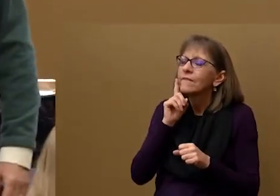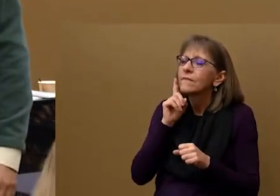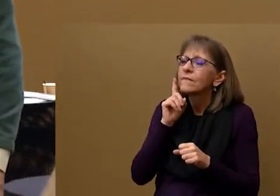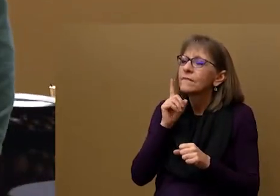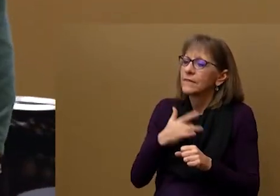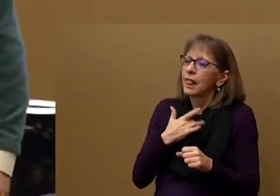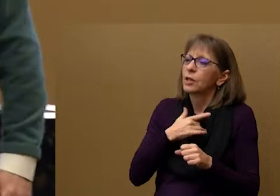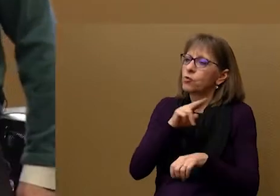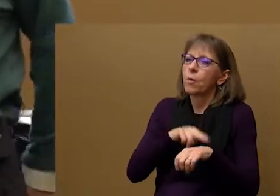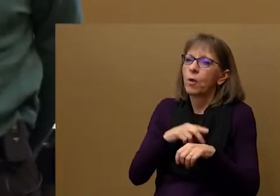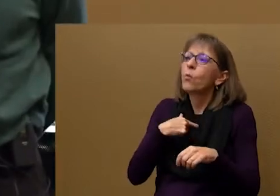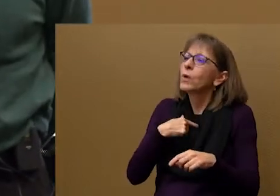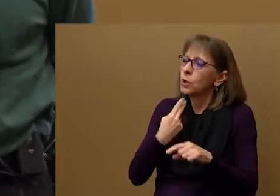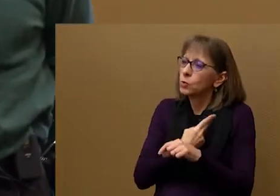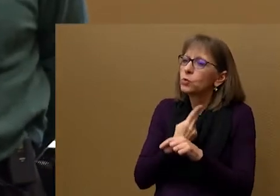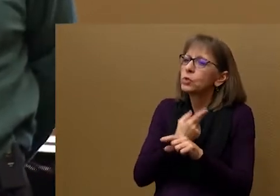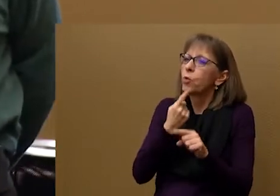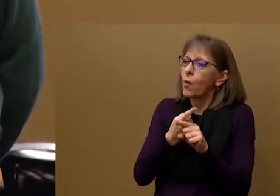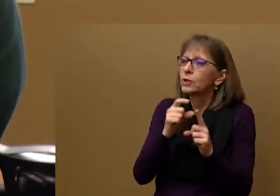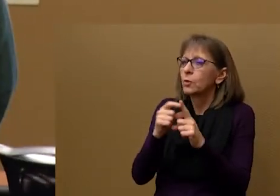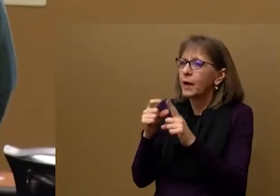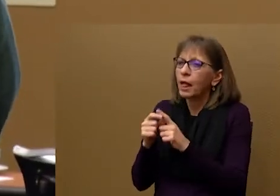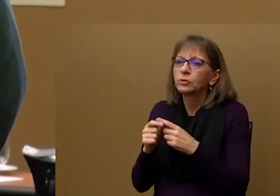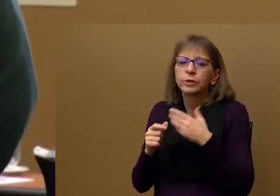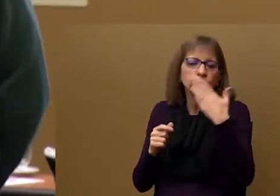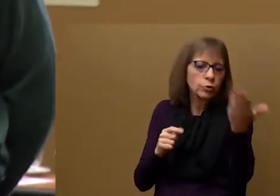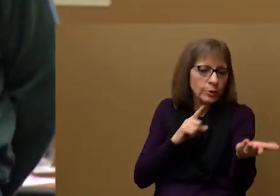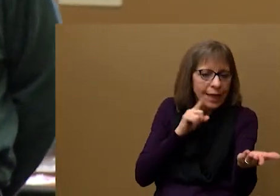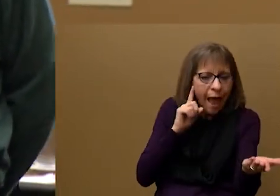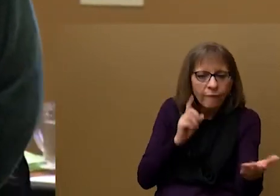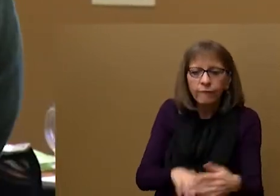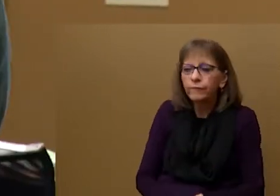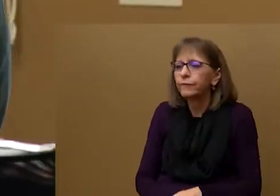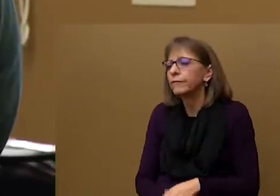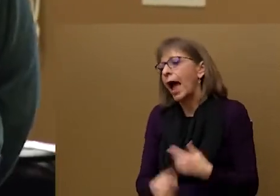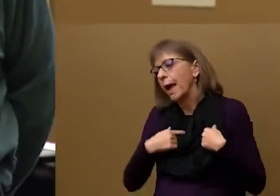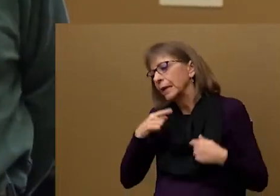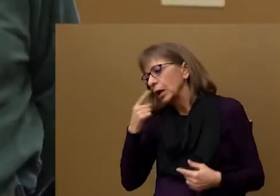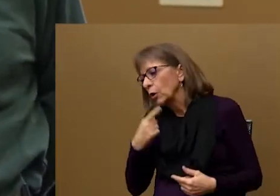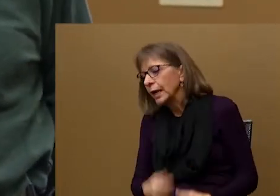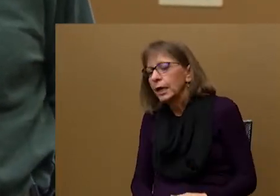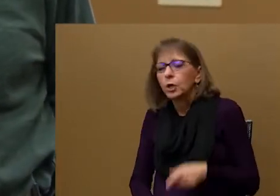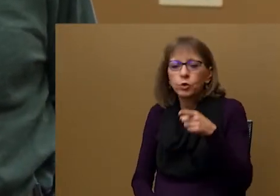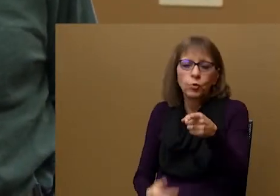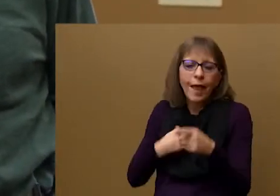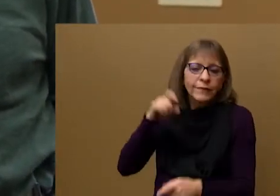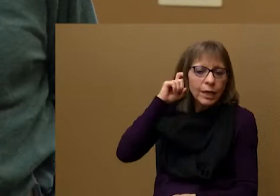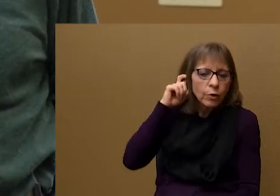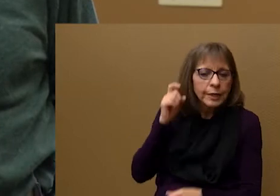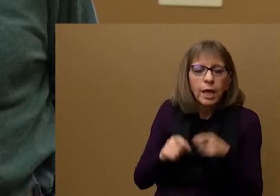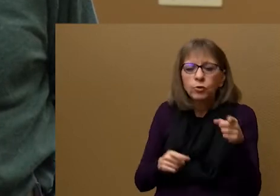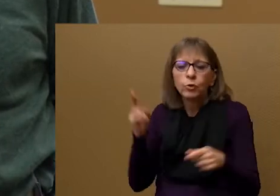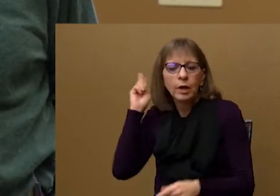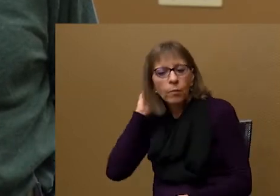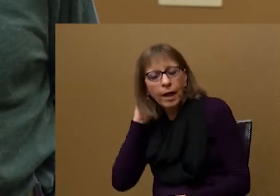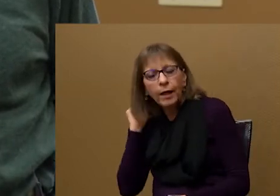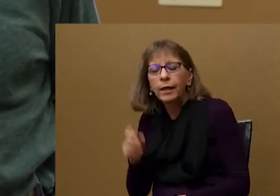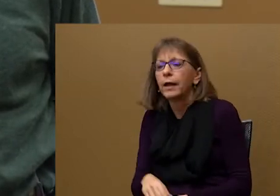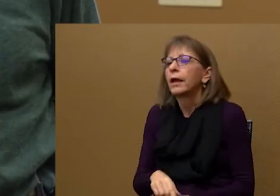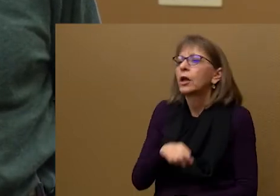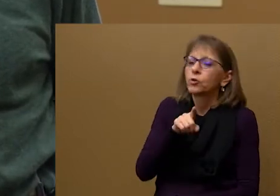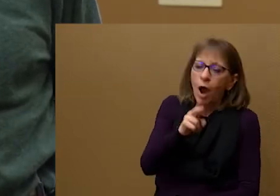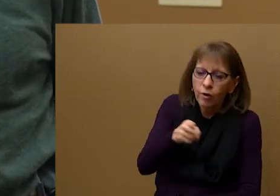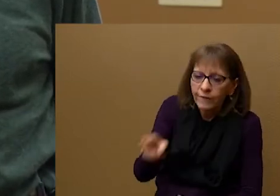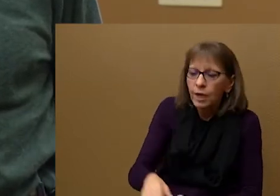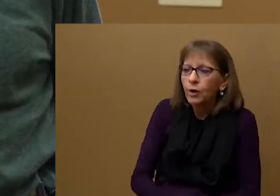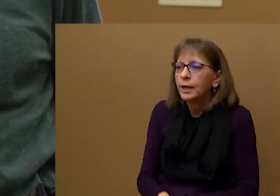their deafness. So like we use the right terminology. You're hard of hearing, I'm hearing, you're deaf, you wear a hearing aid, you wear a cochlear